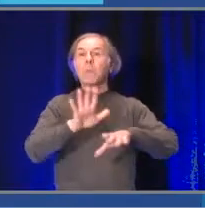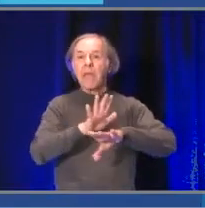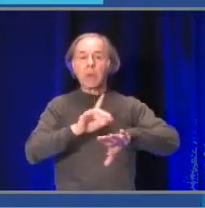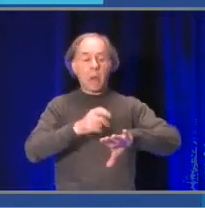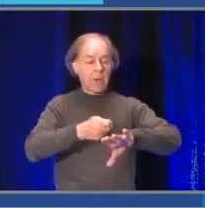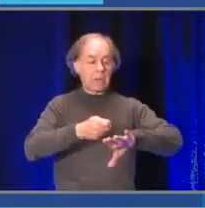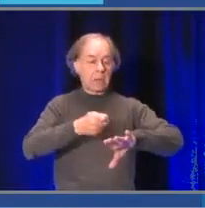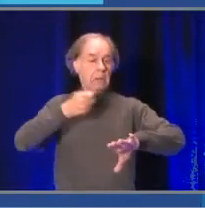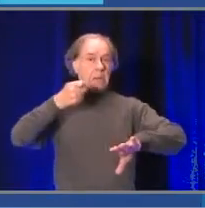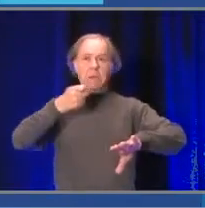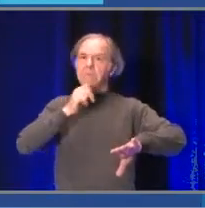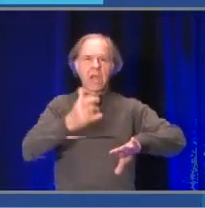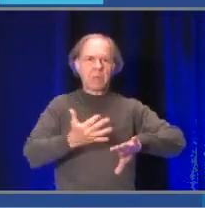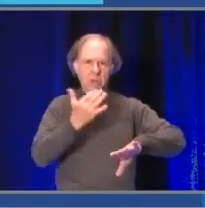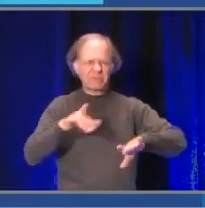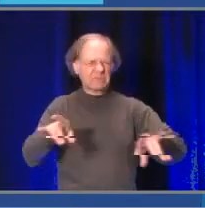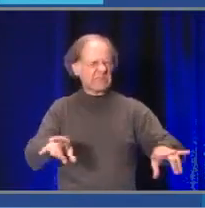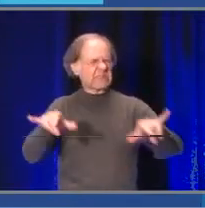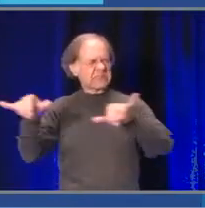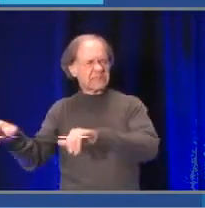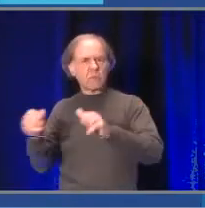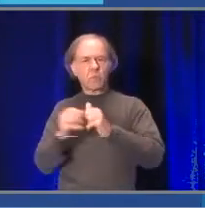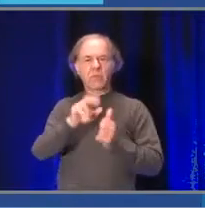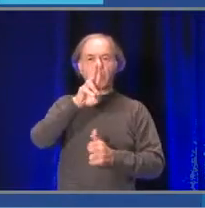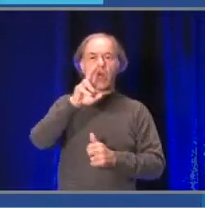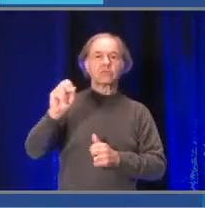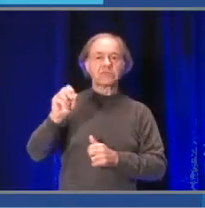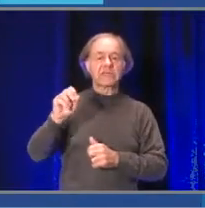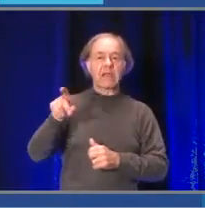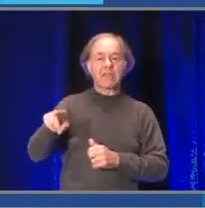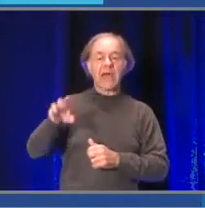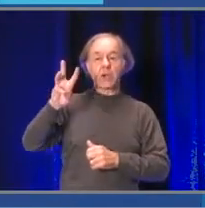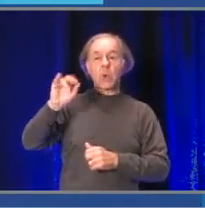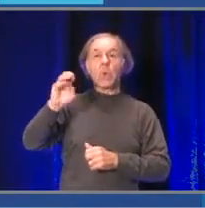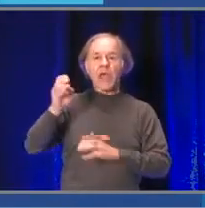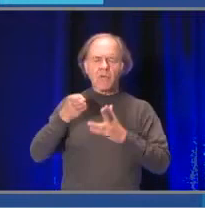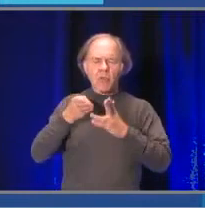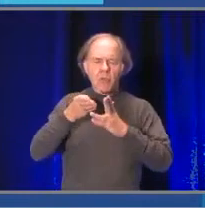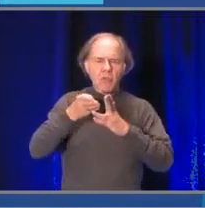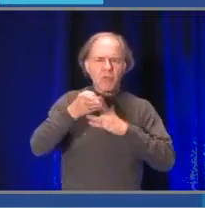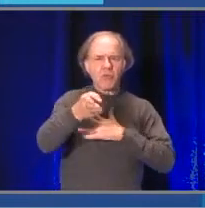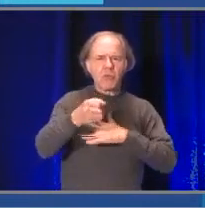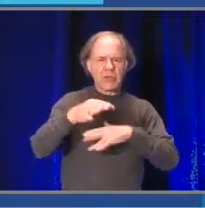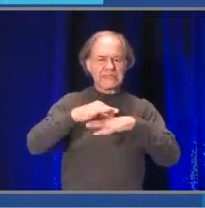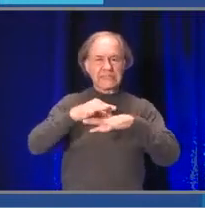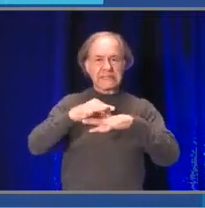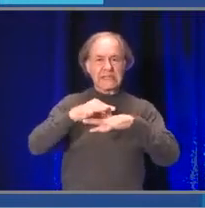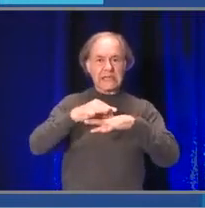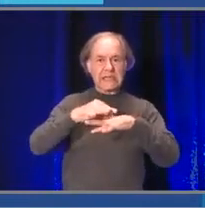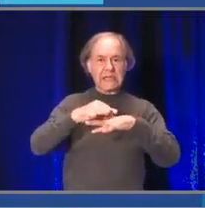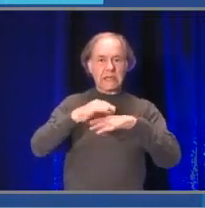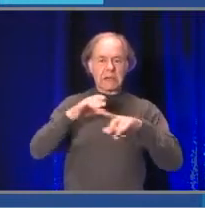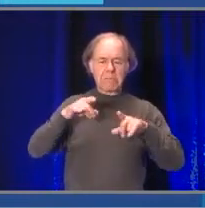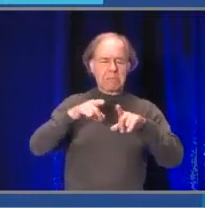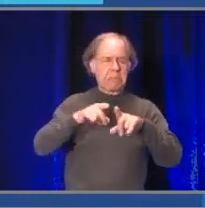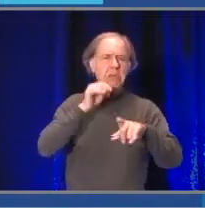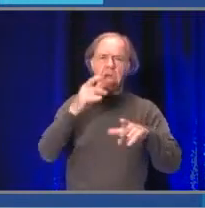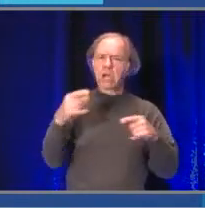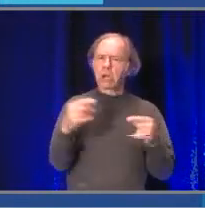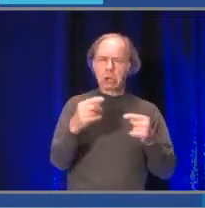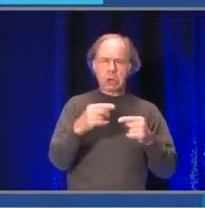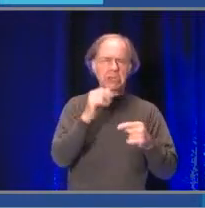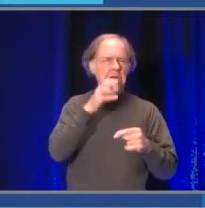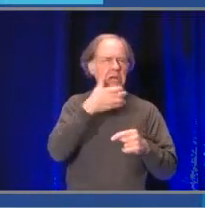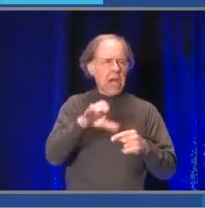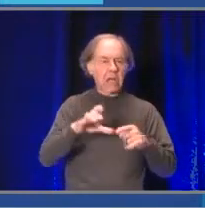don't. Same with the ultrasound. Ultrasound waves pass through tissues harmlessly, but where they come together or concentrated,